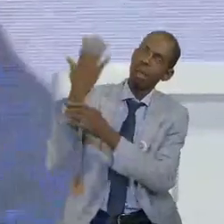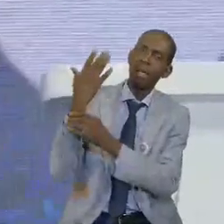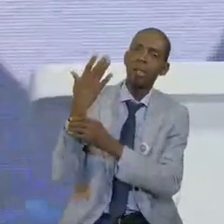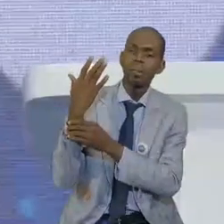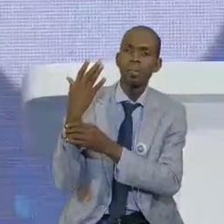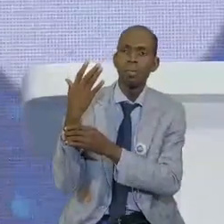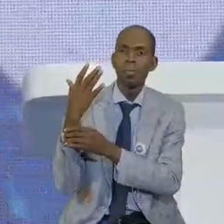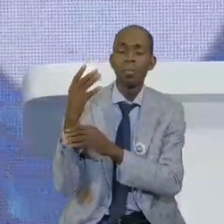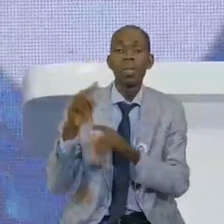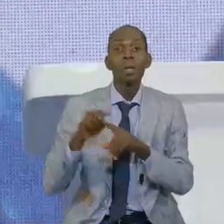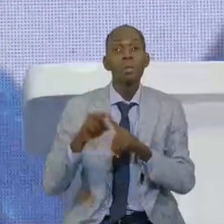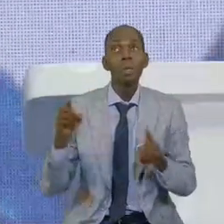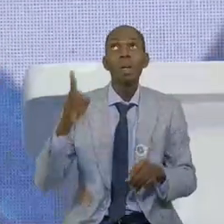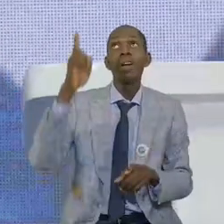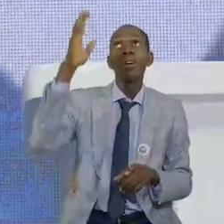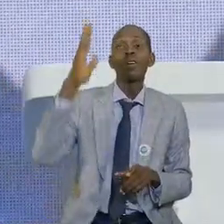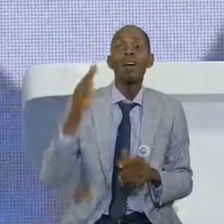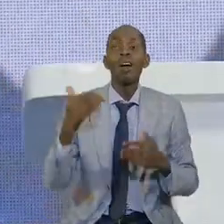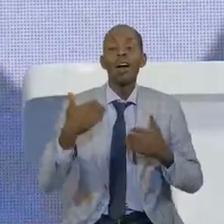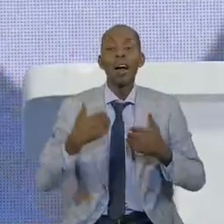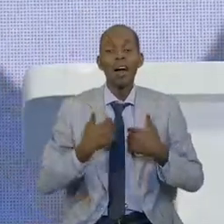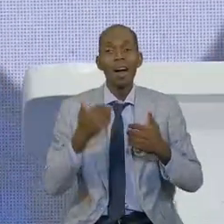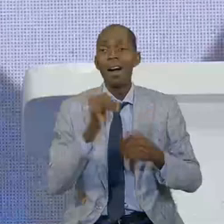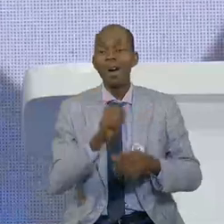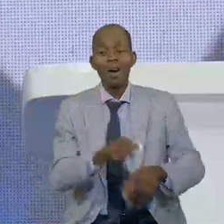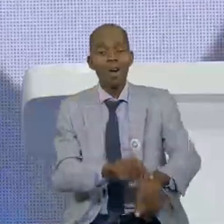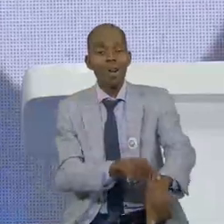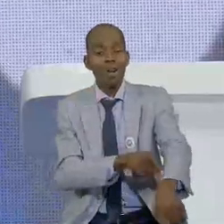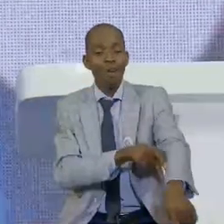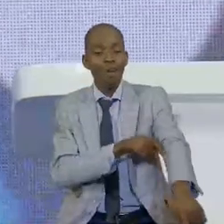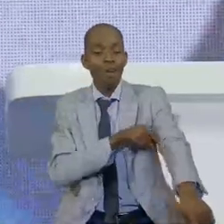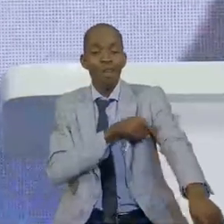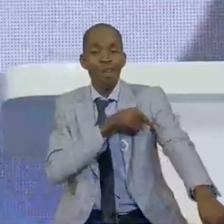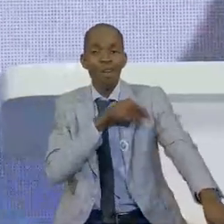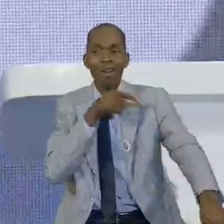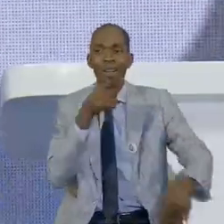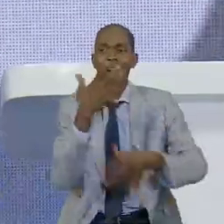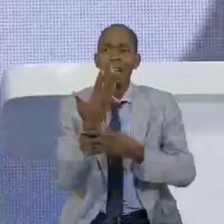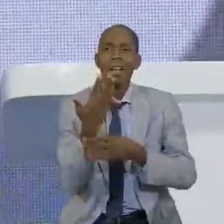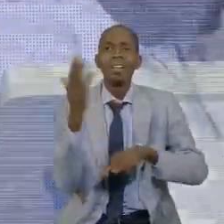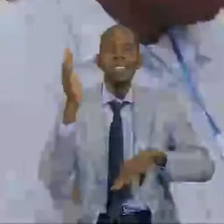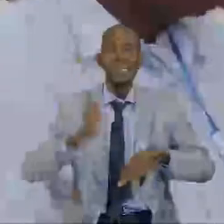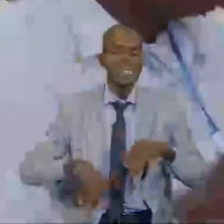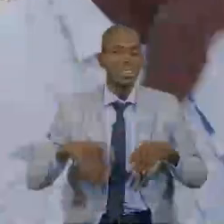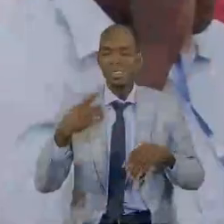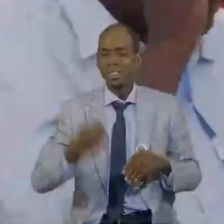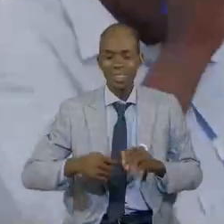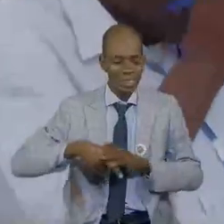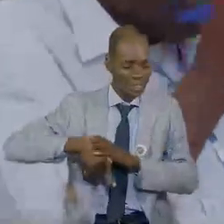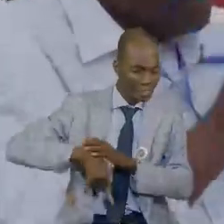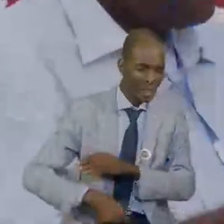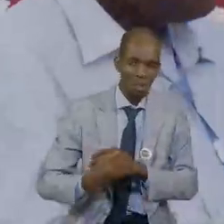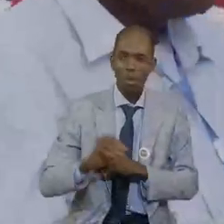ta main. But God has a longer hand than the depth of any well. Dieu a une main